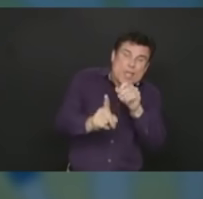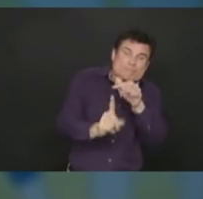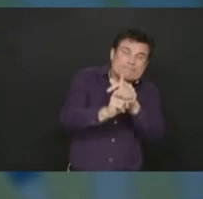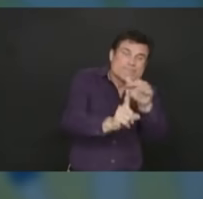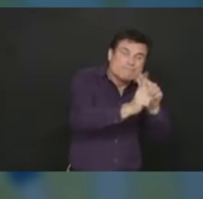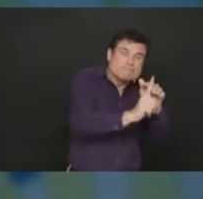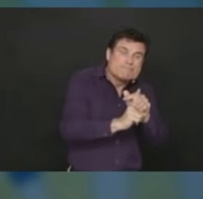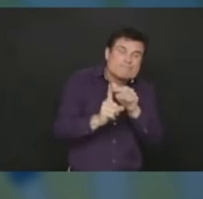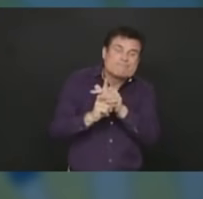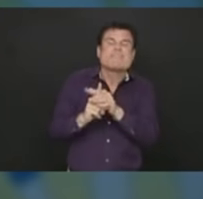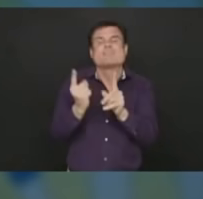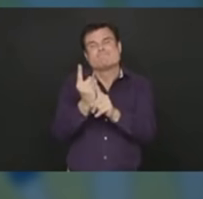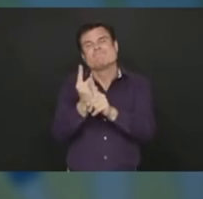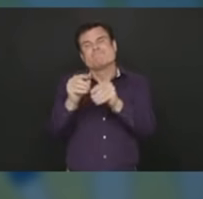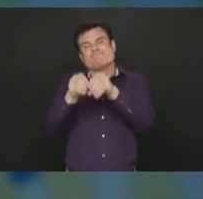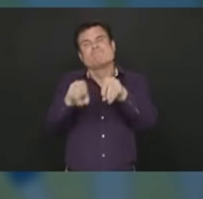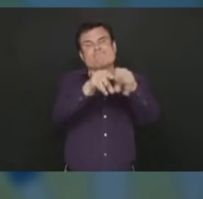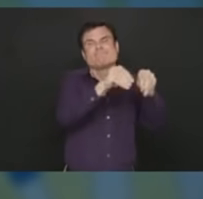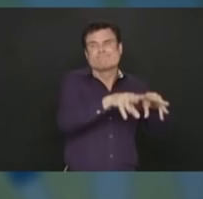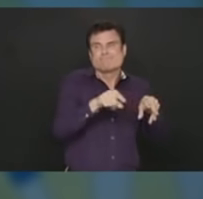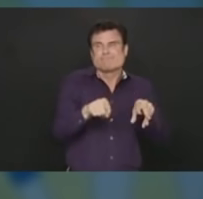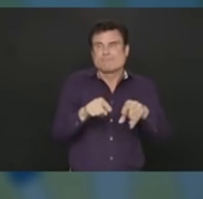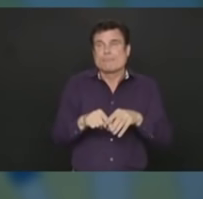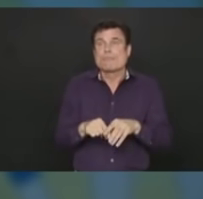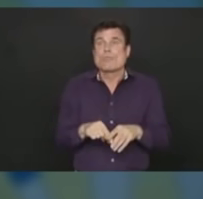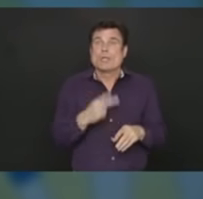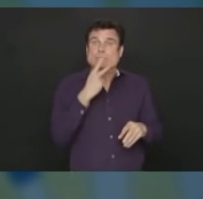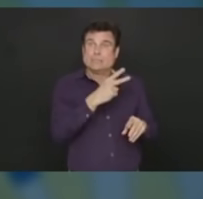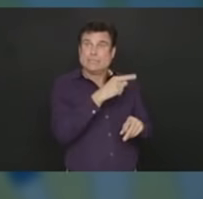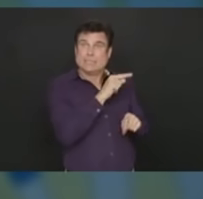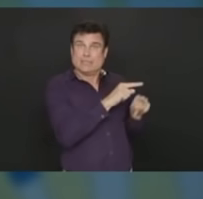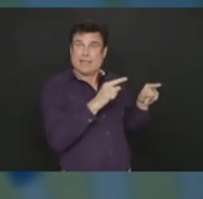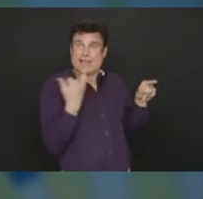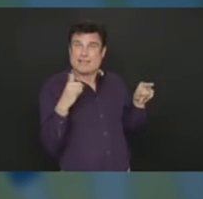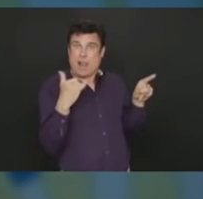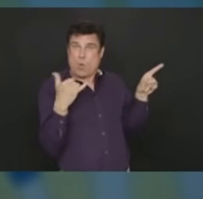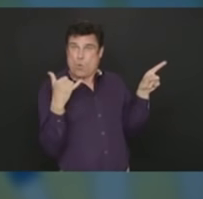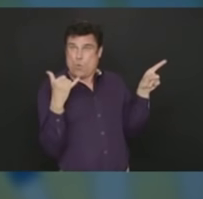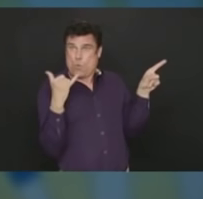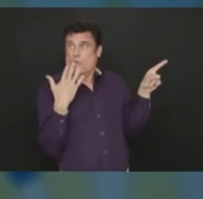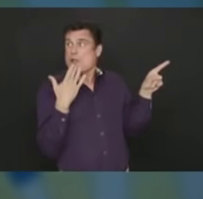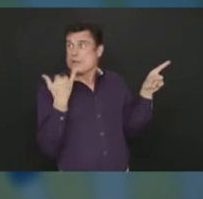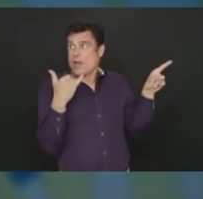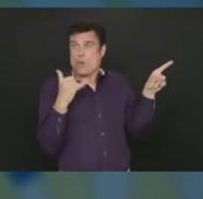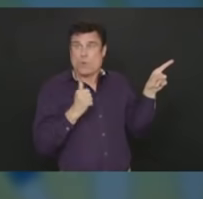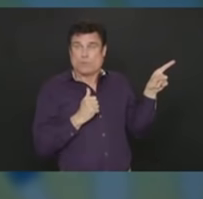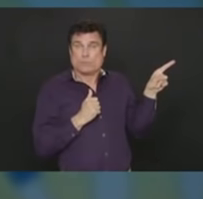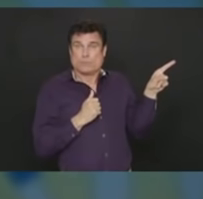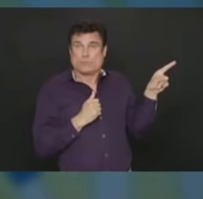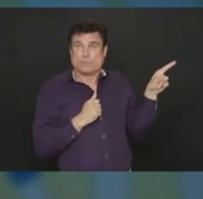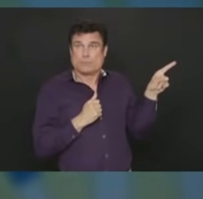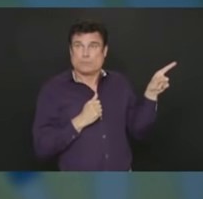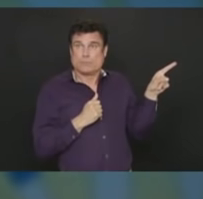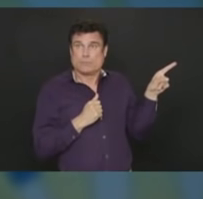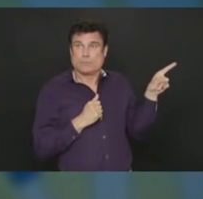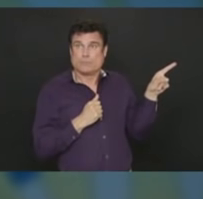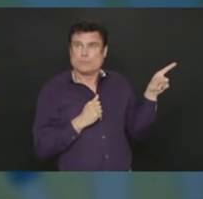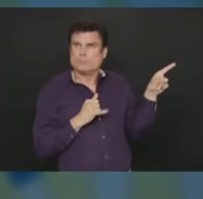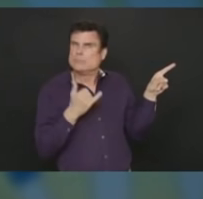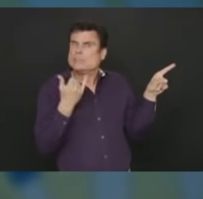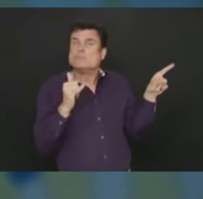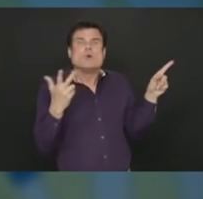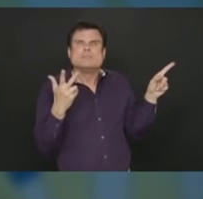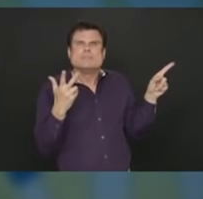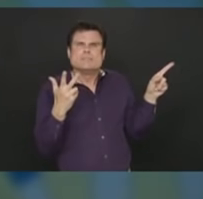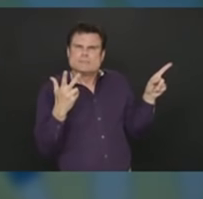investigation. But as you can see, most of them is known from links to local acquisition. So that is our